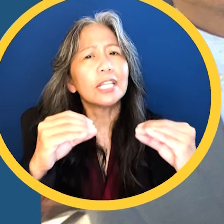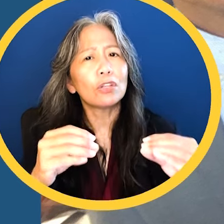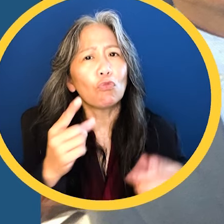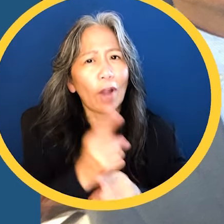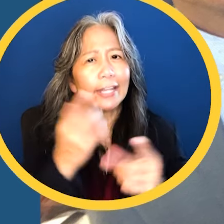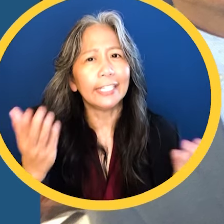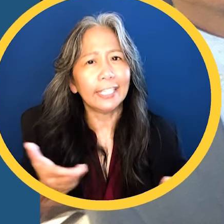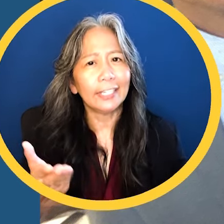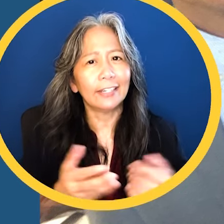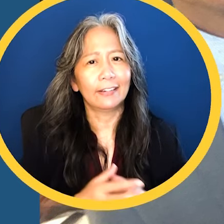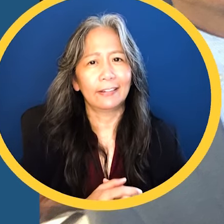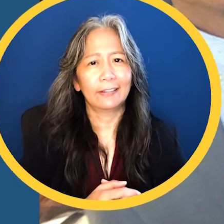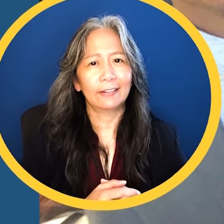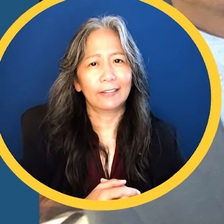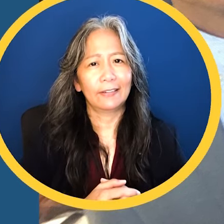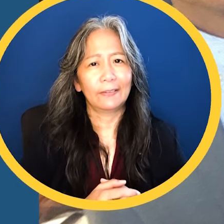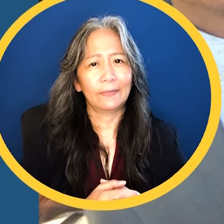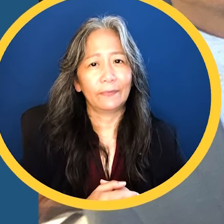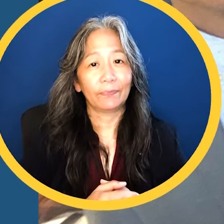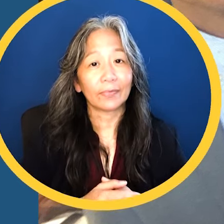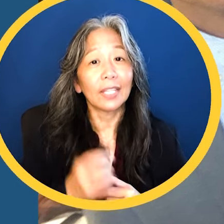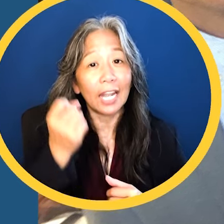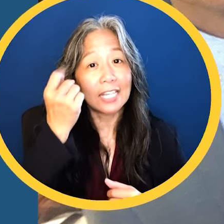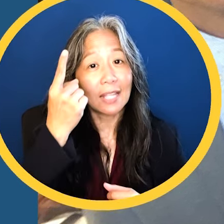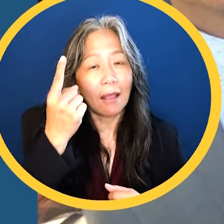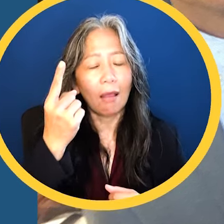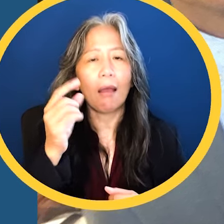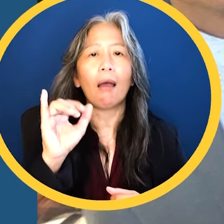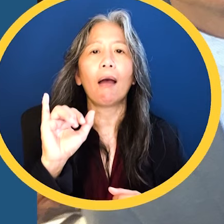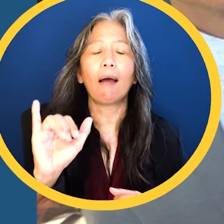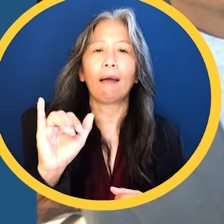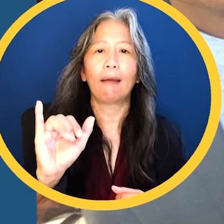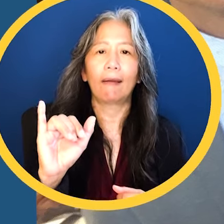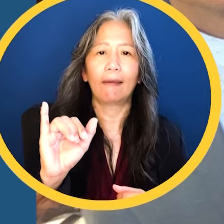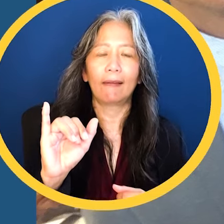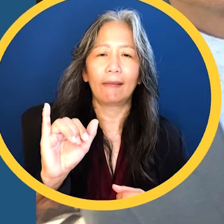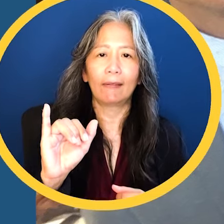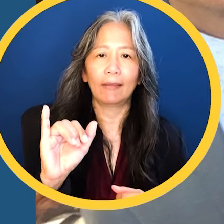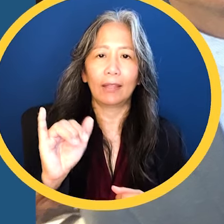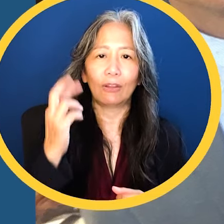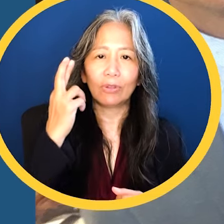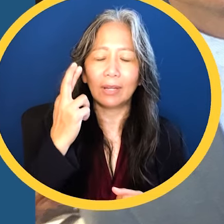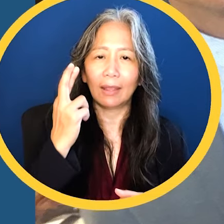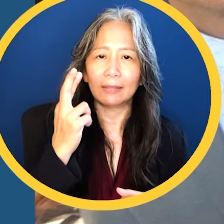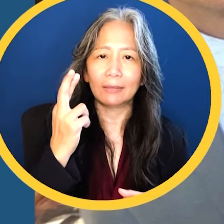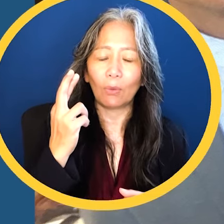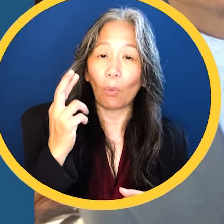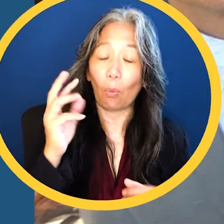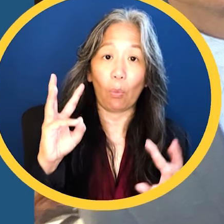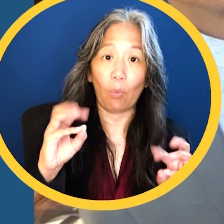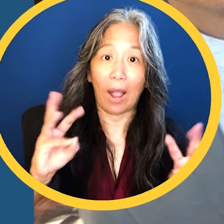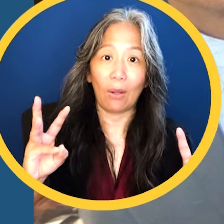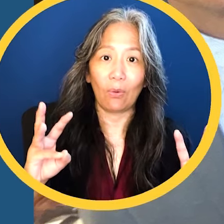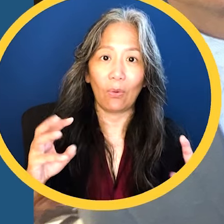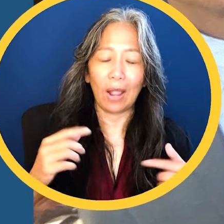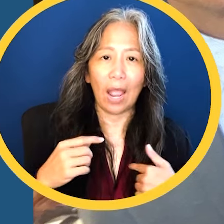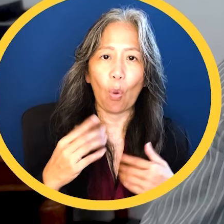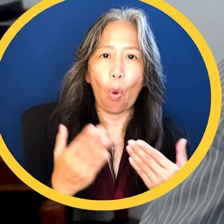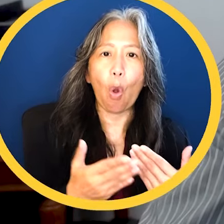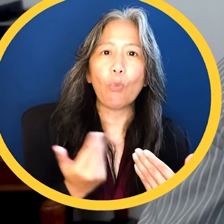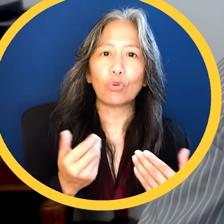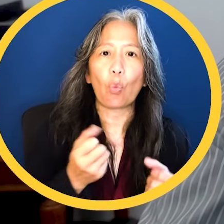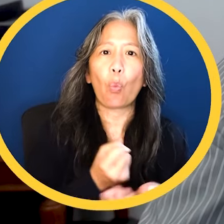here. And then that understanding comes. And then you realize, wow, I almost wasted